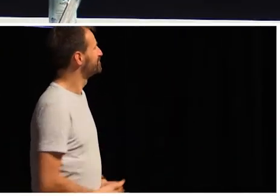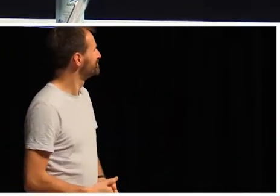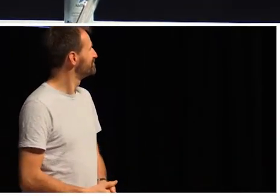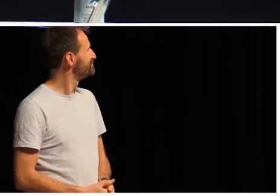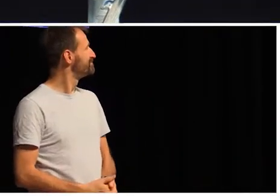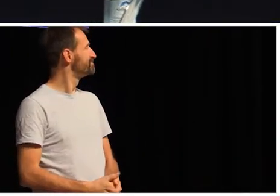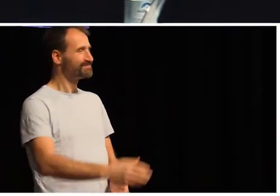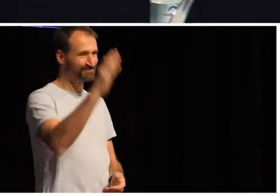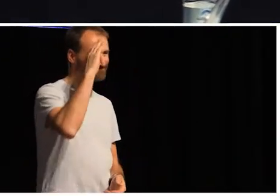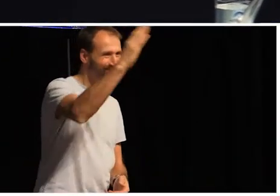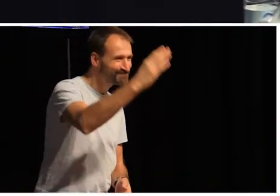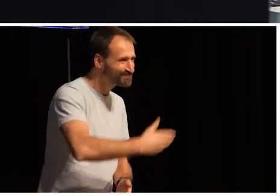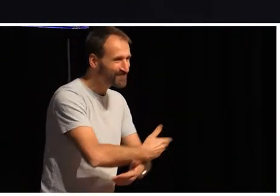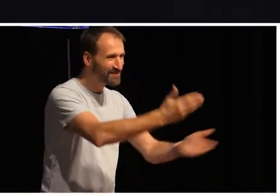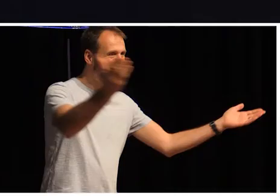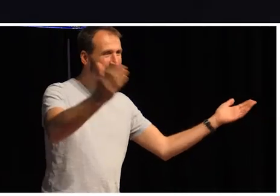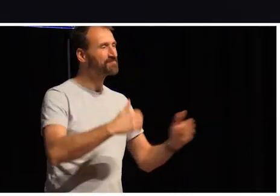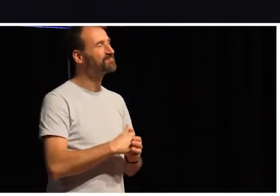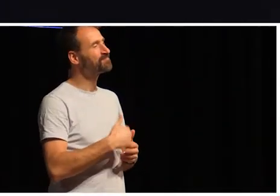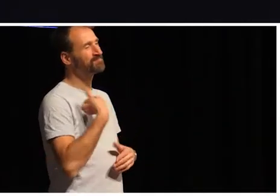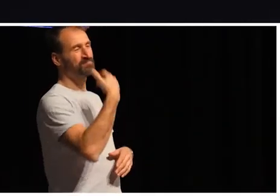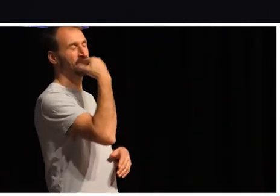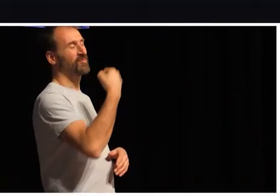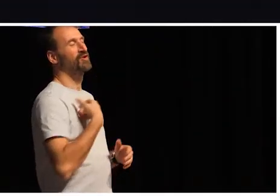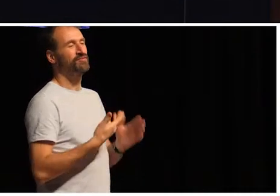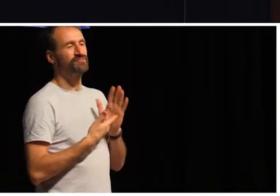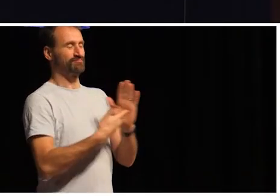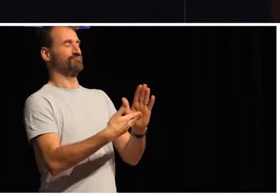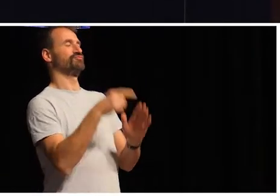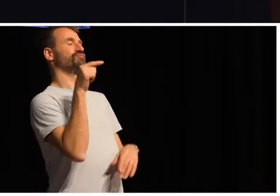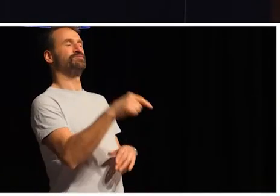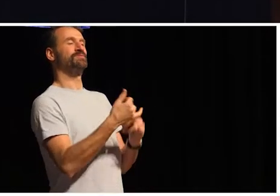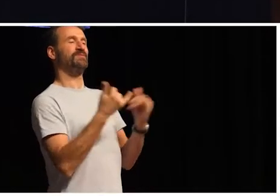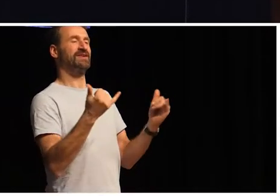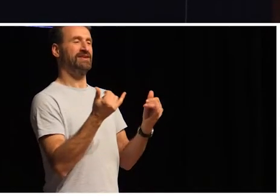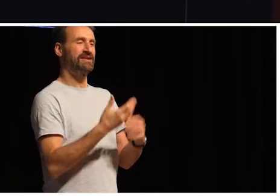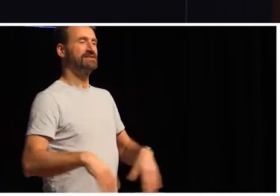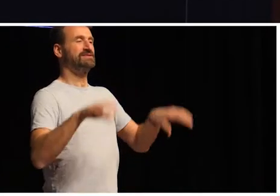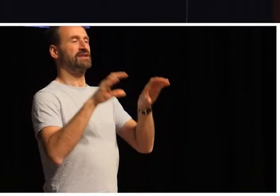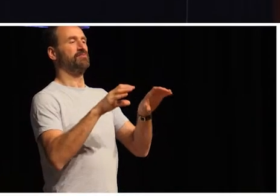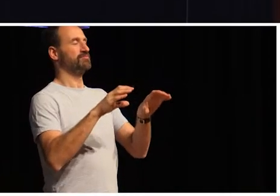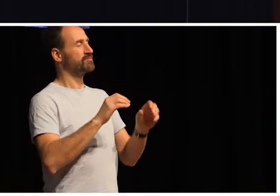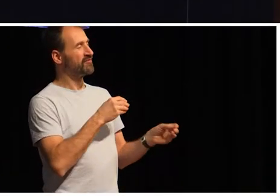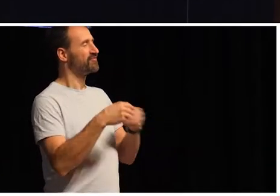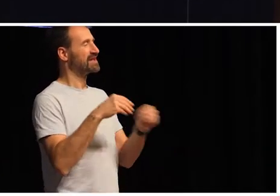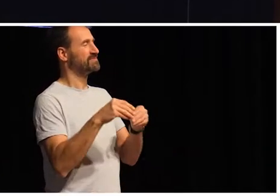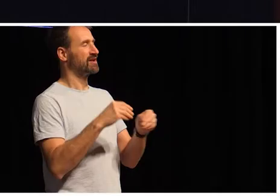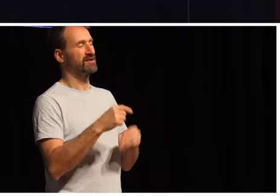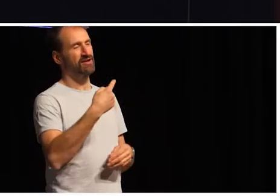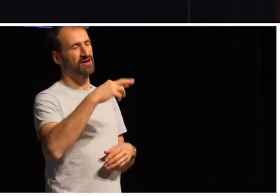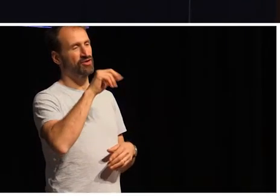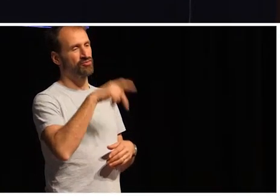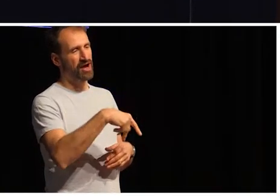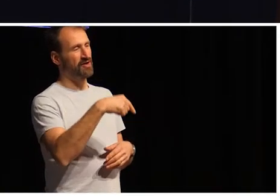hi everybody I want to show you how to create or set up a flexible rathcoole back end in five minutes